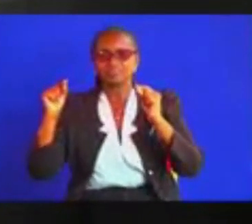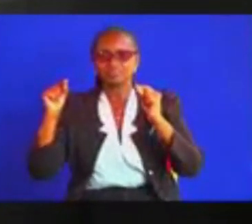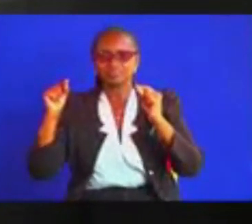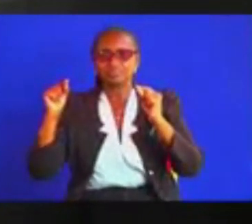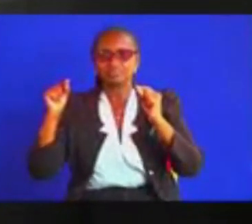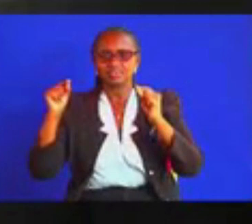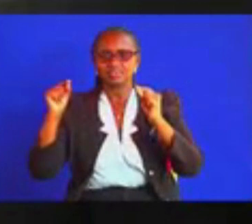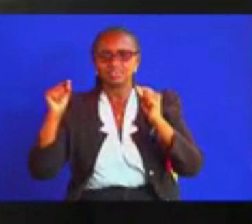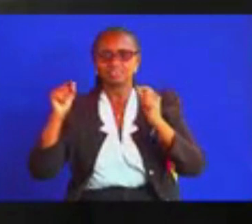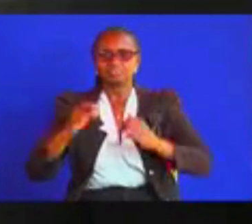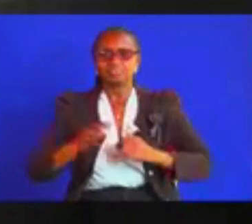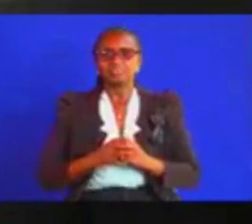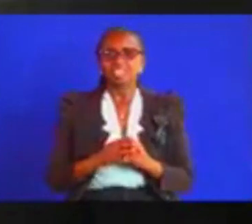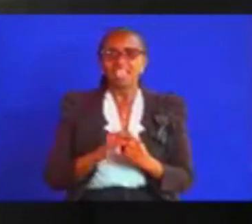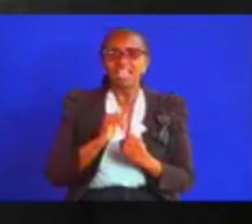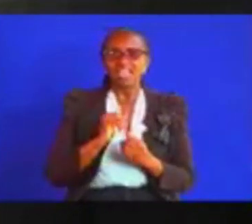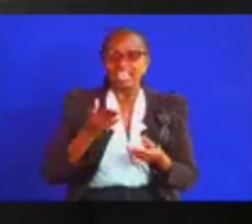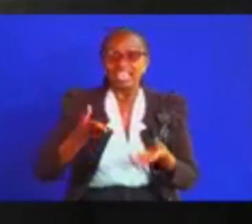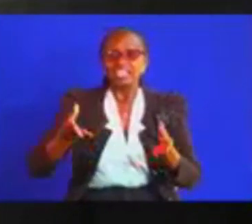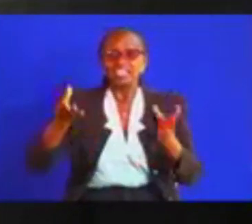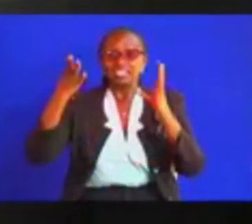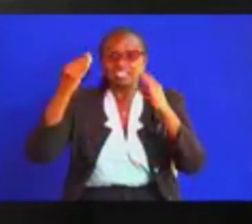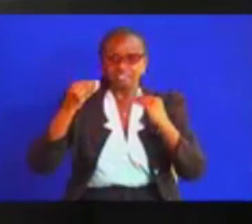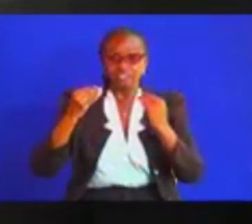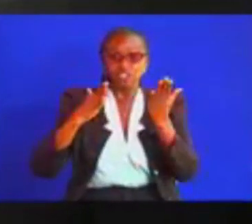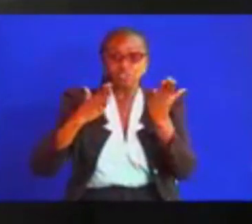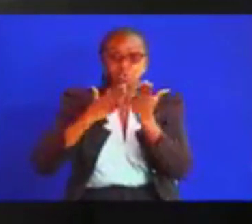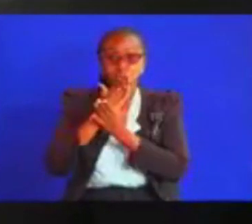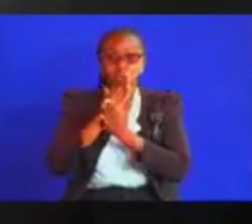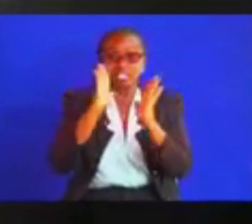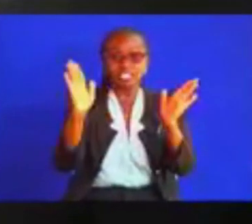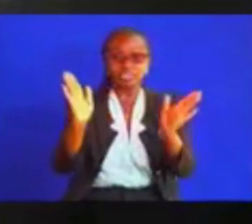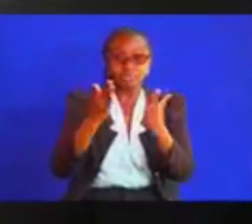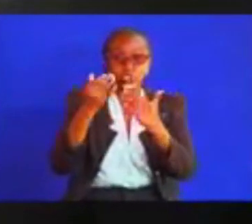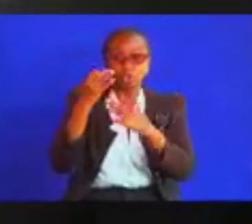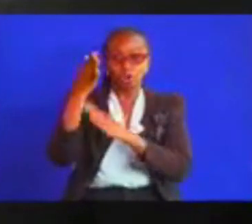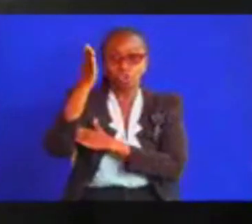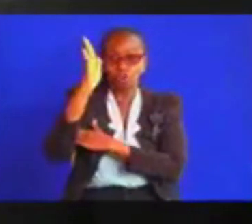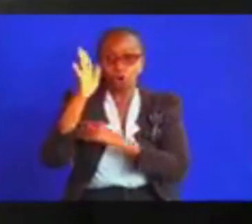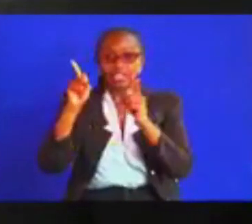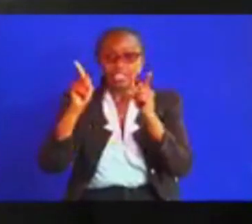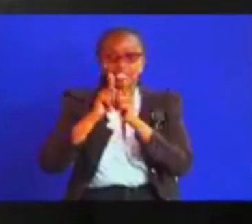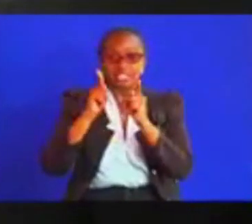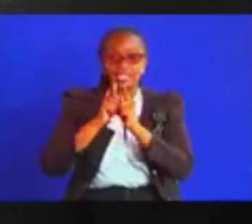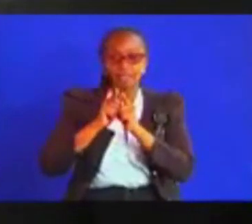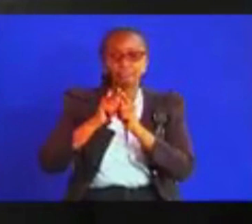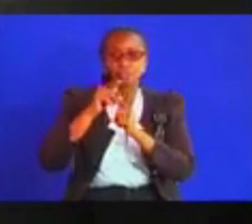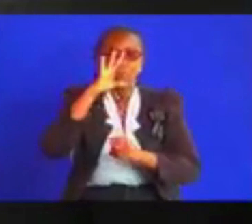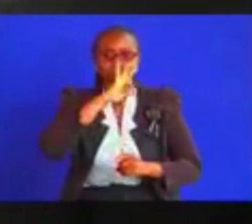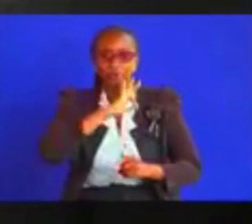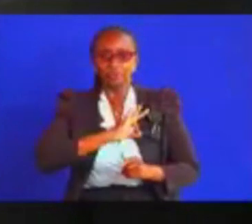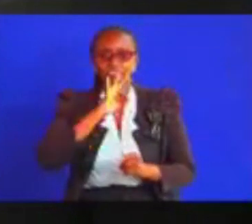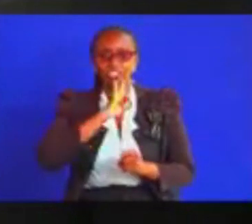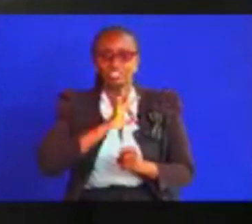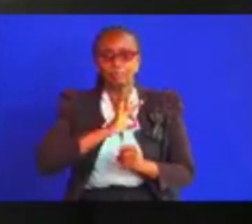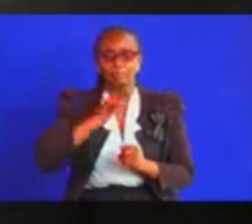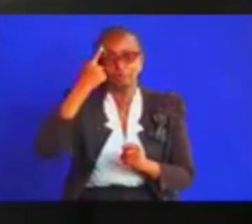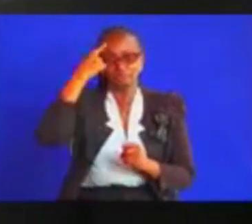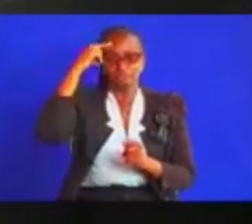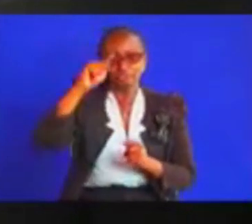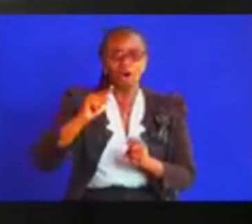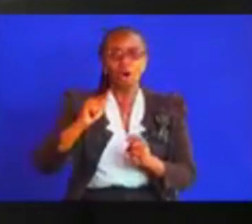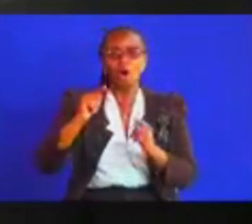All scripture is given by inspiration of God and is profitable for